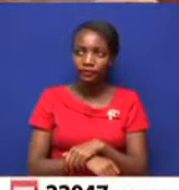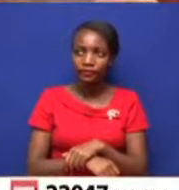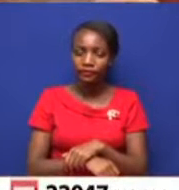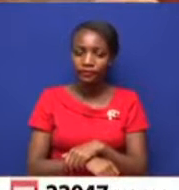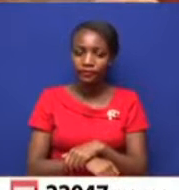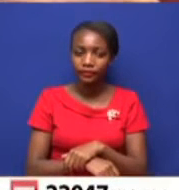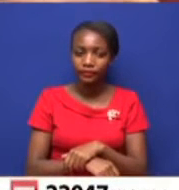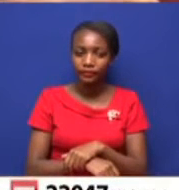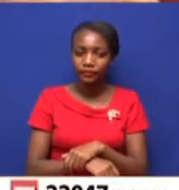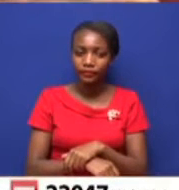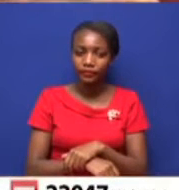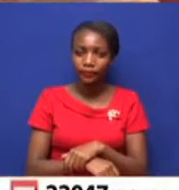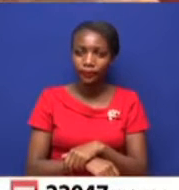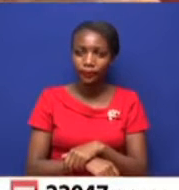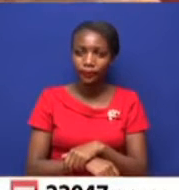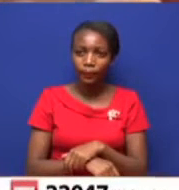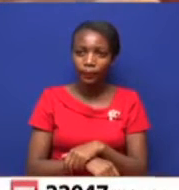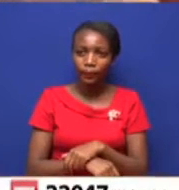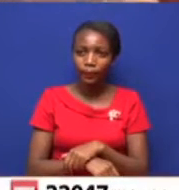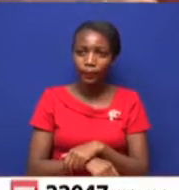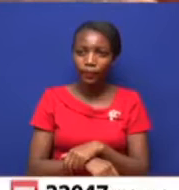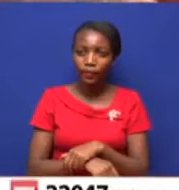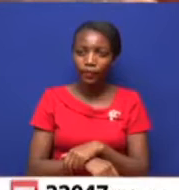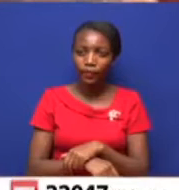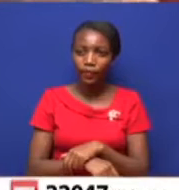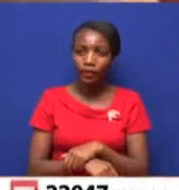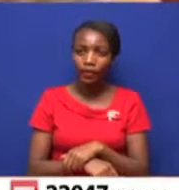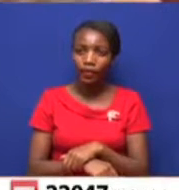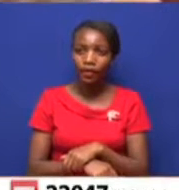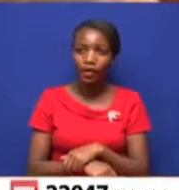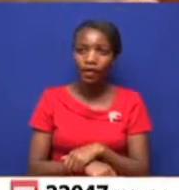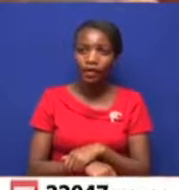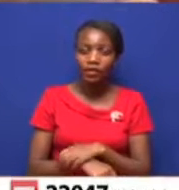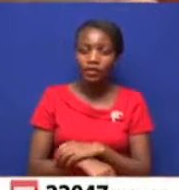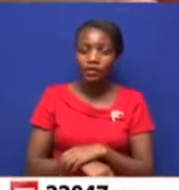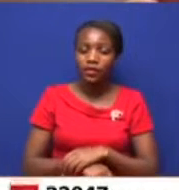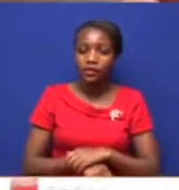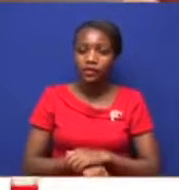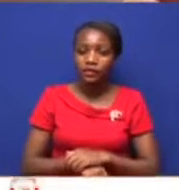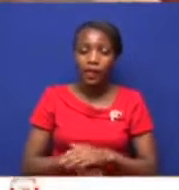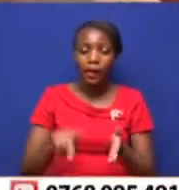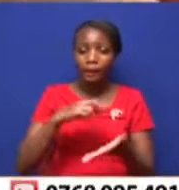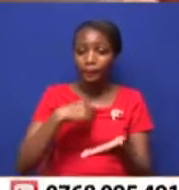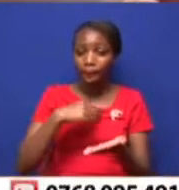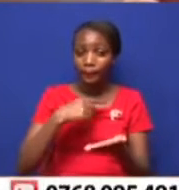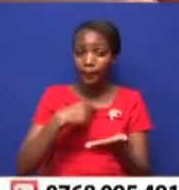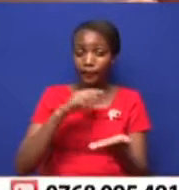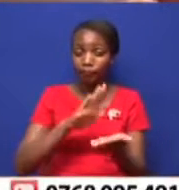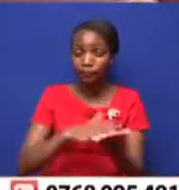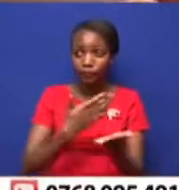hard, you know? I mean, to keep working hard every time so that your marriage